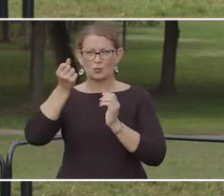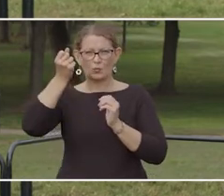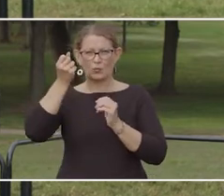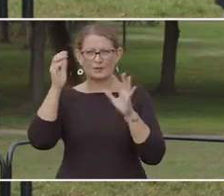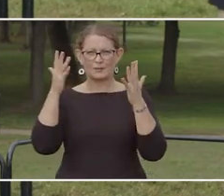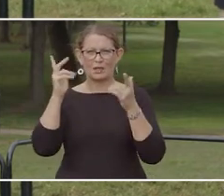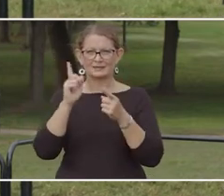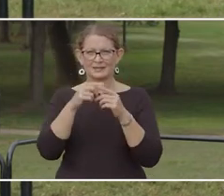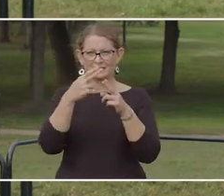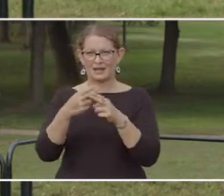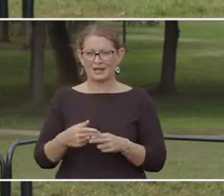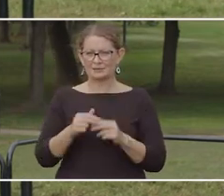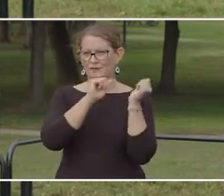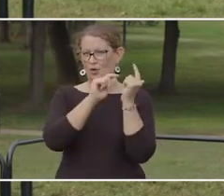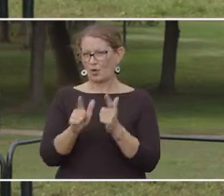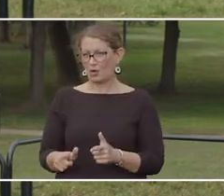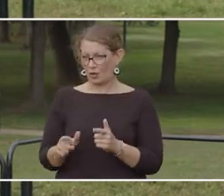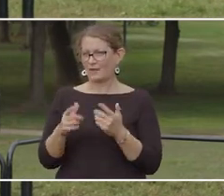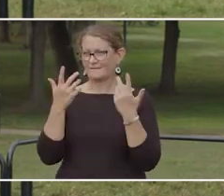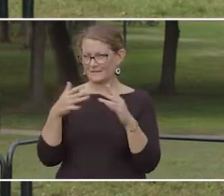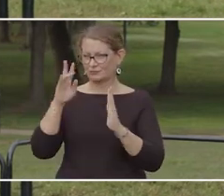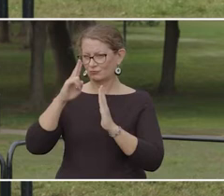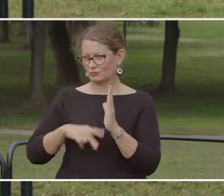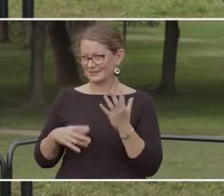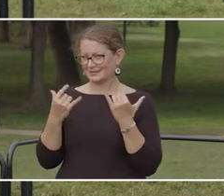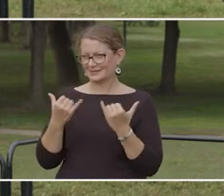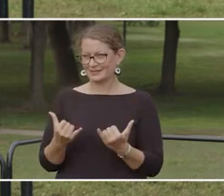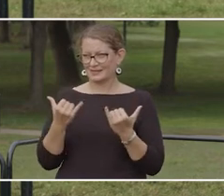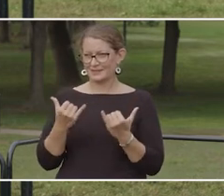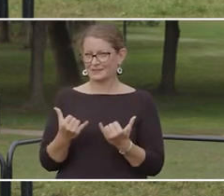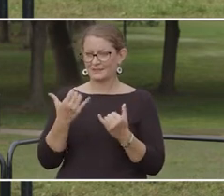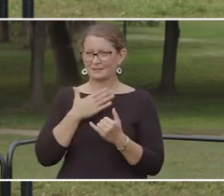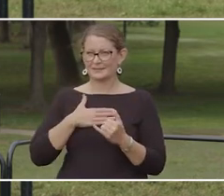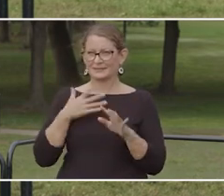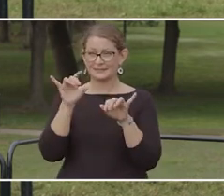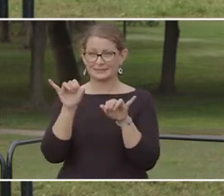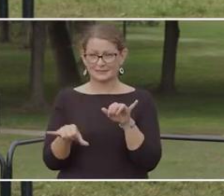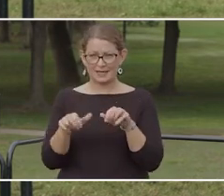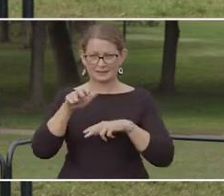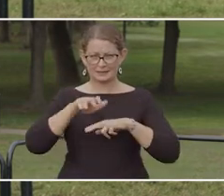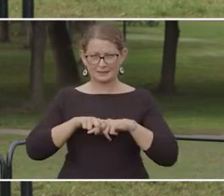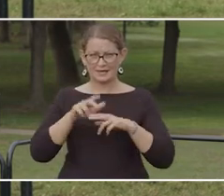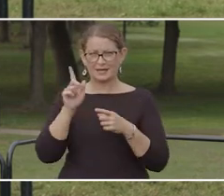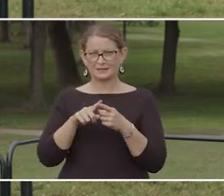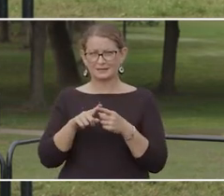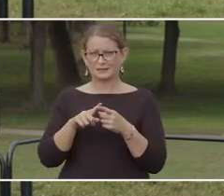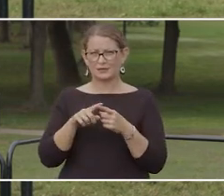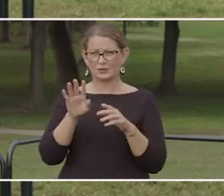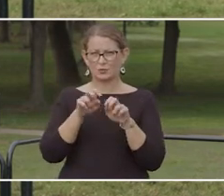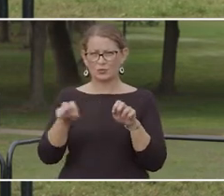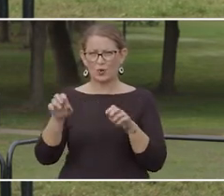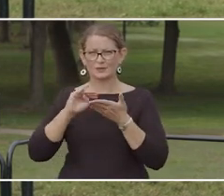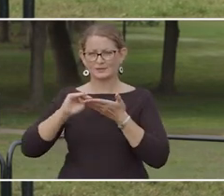until the names of all of our honorees are read today. Please remain in your seats until your row is released by